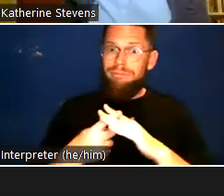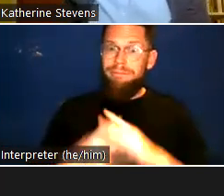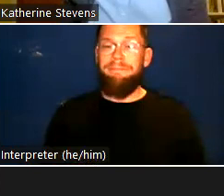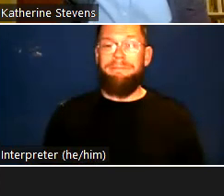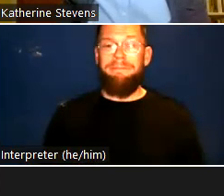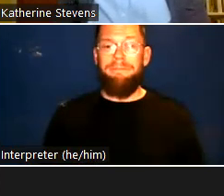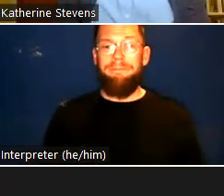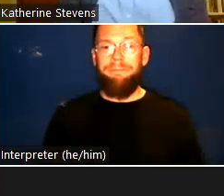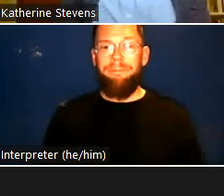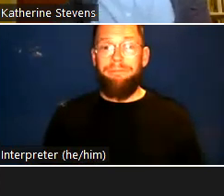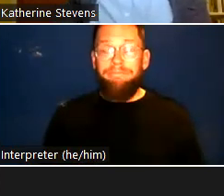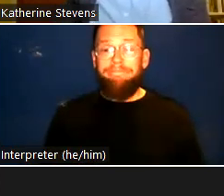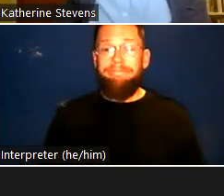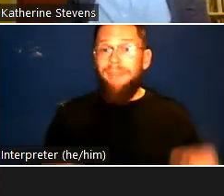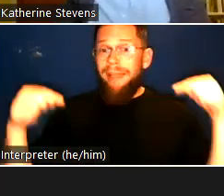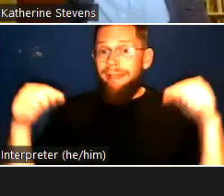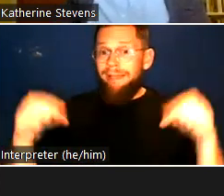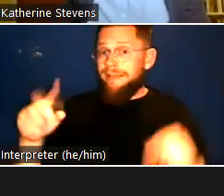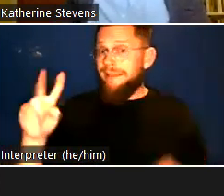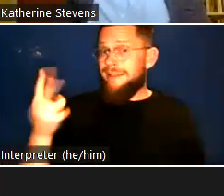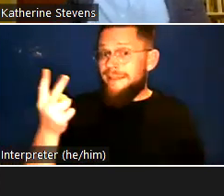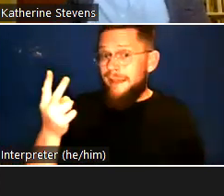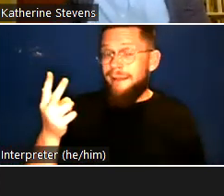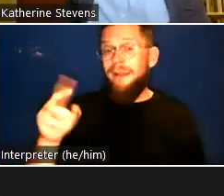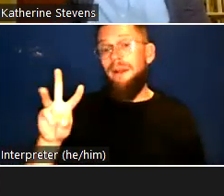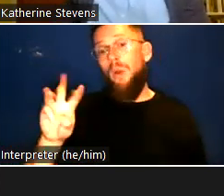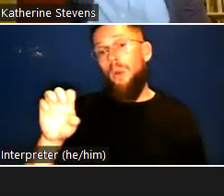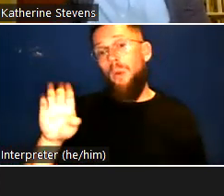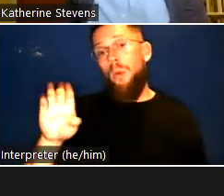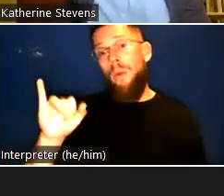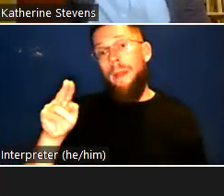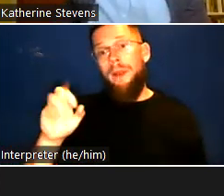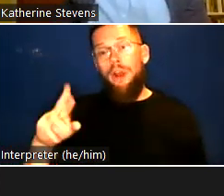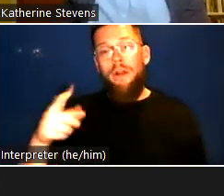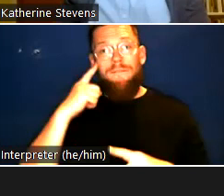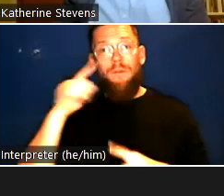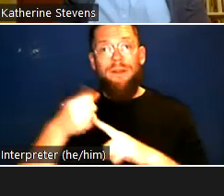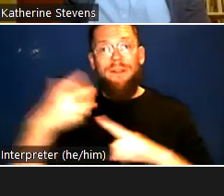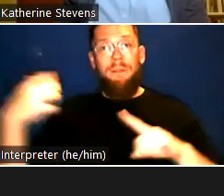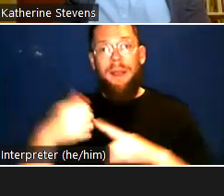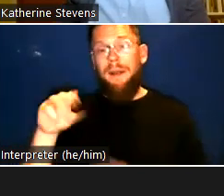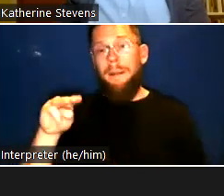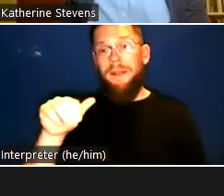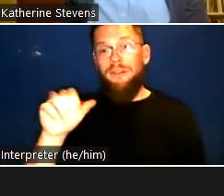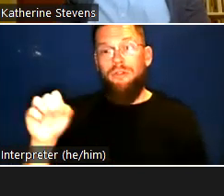So this is the second webinar for the Expand Massachusetts Stories Grants, and particularly the Open